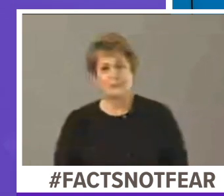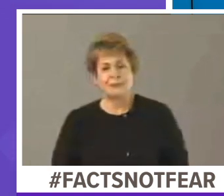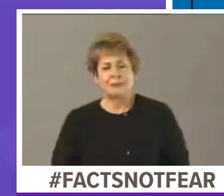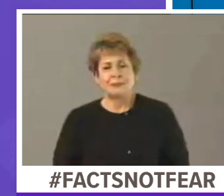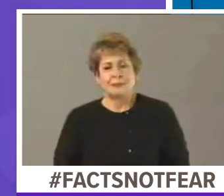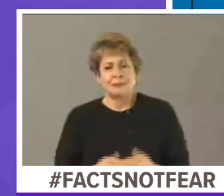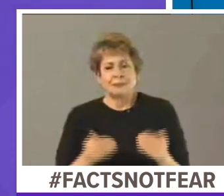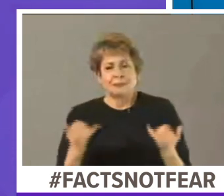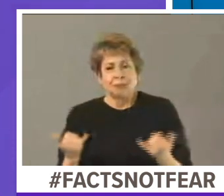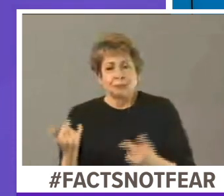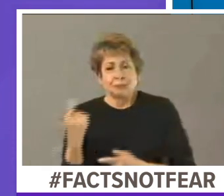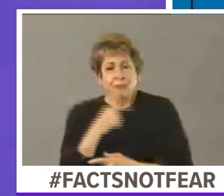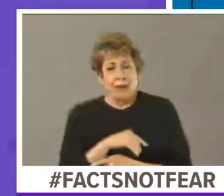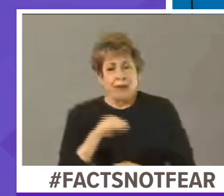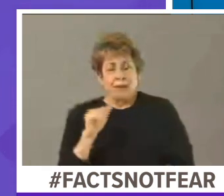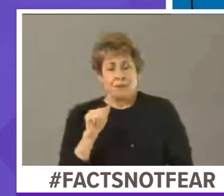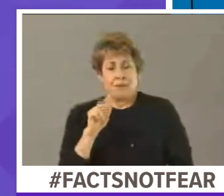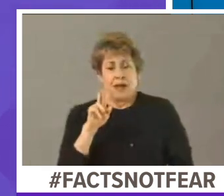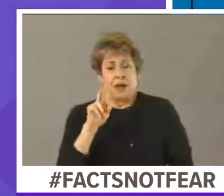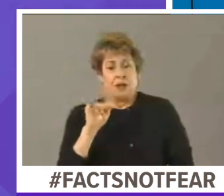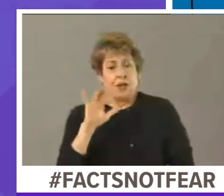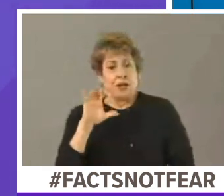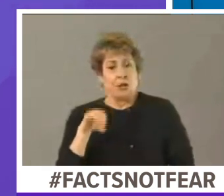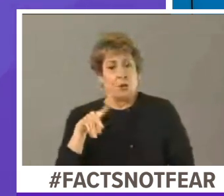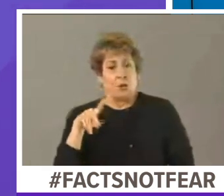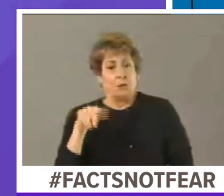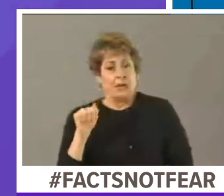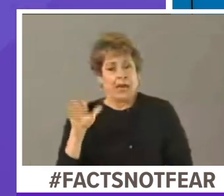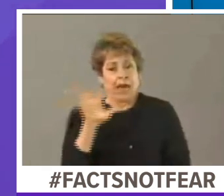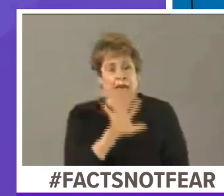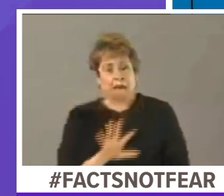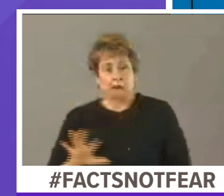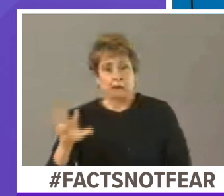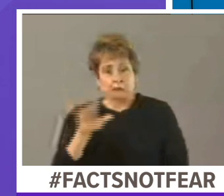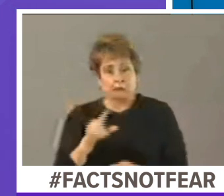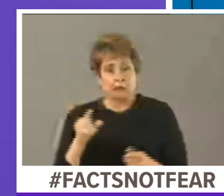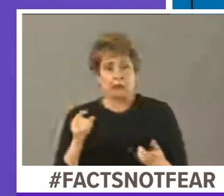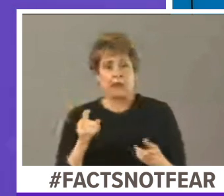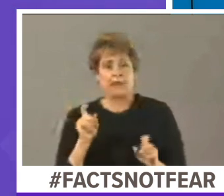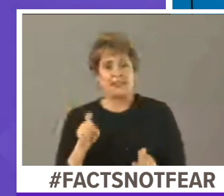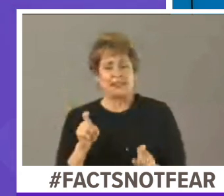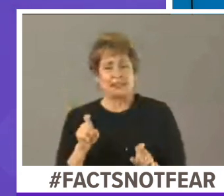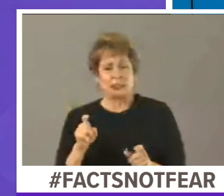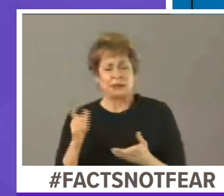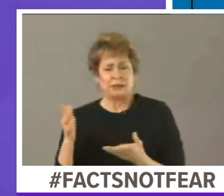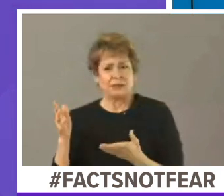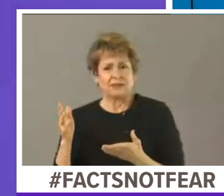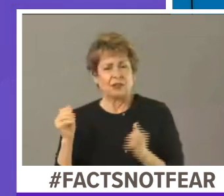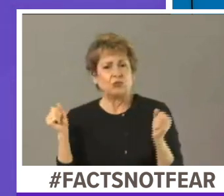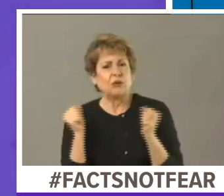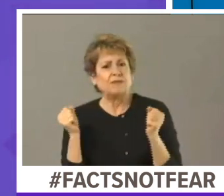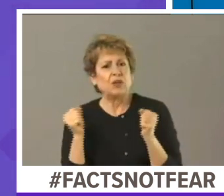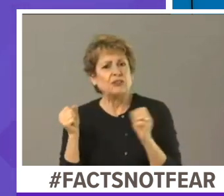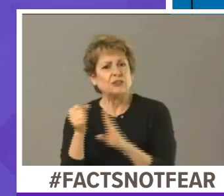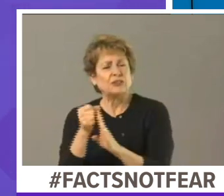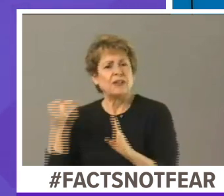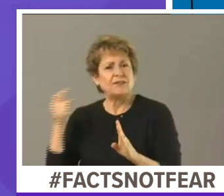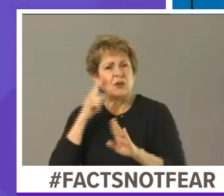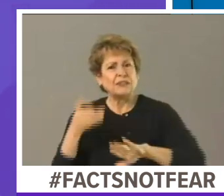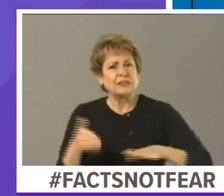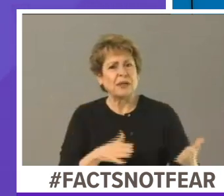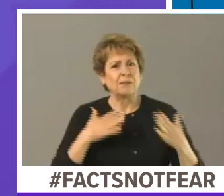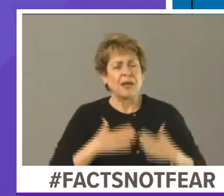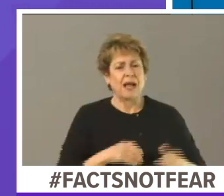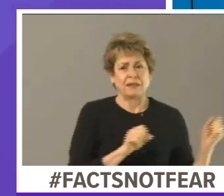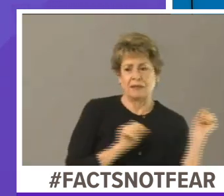coolers? Medical examiner is working under surge capacity to handle the dead bodies down there. I wanted to ask you, considering